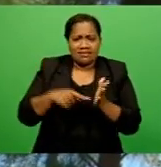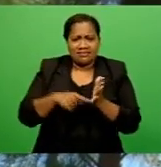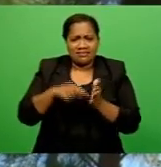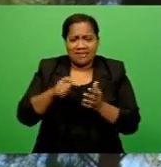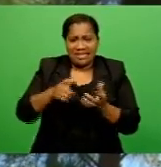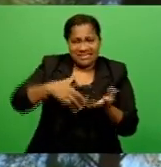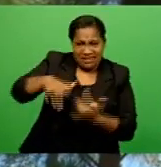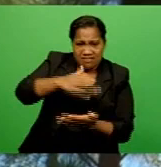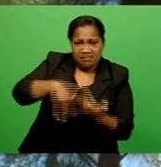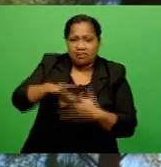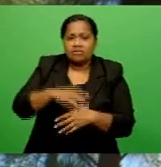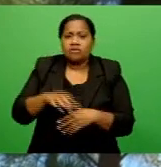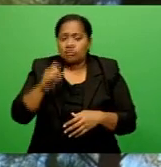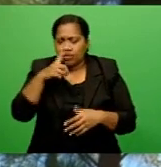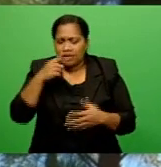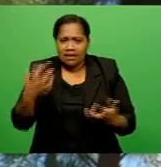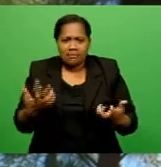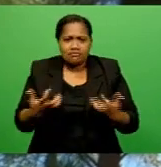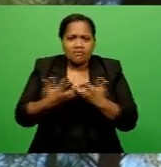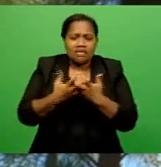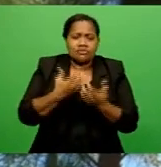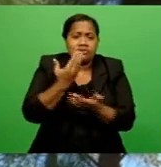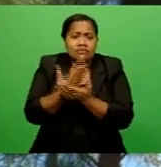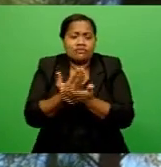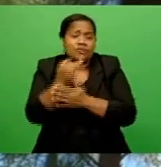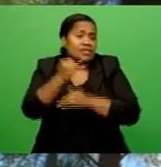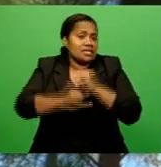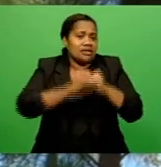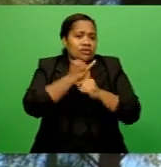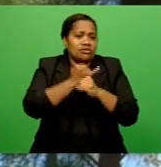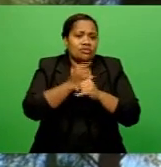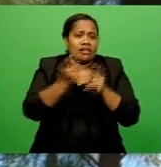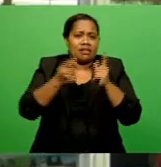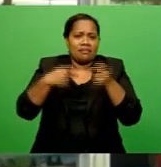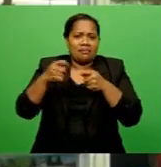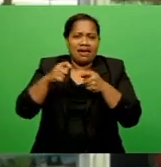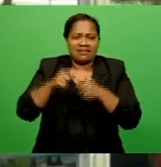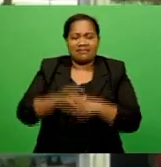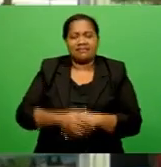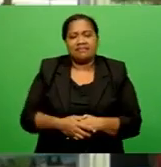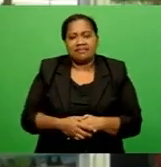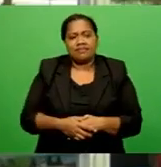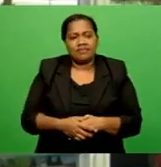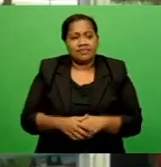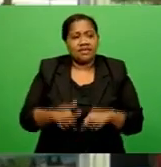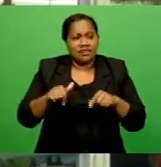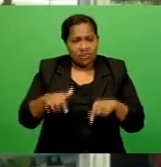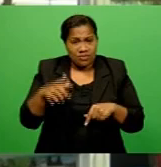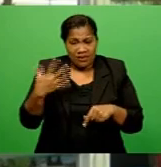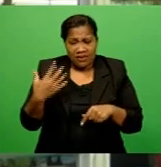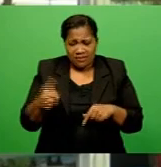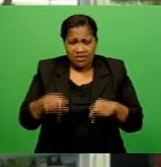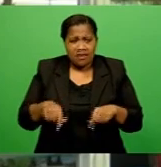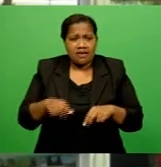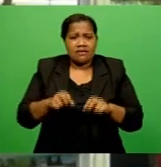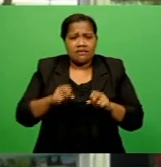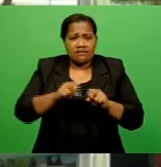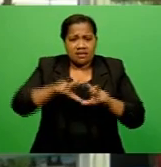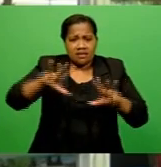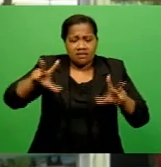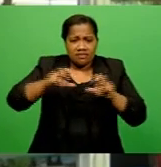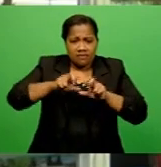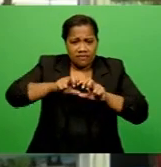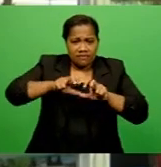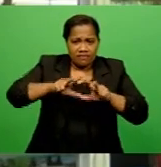international markets. We are so thankful that apart from the pine plantations that we have here on VT11 Vunolevu, we have pine plantations up there